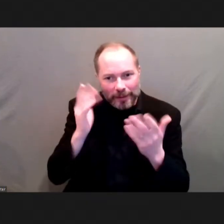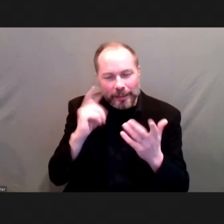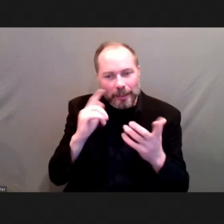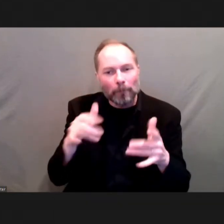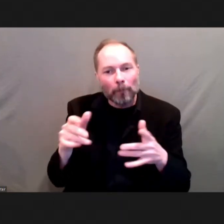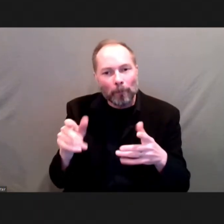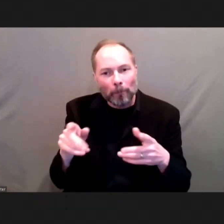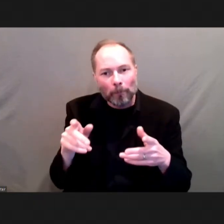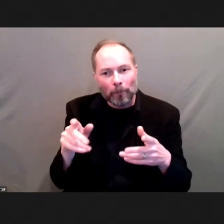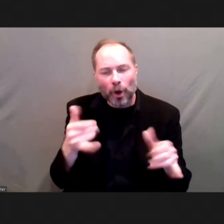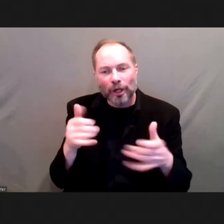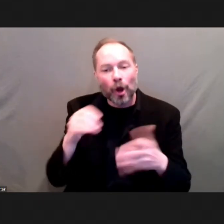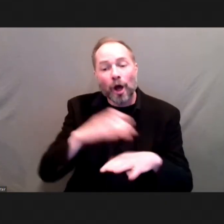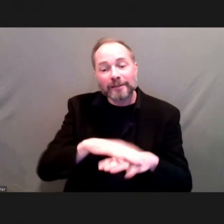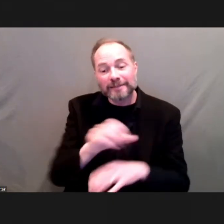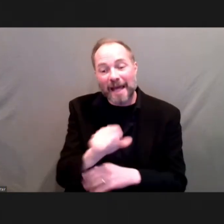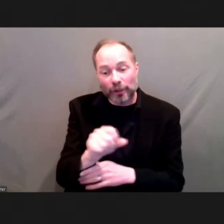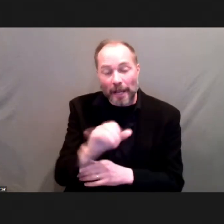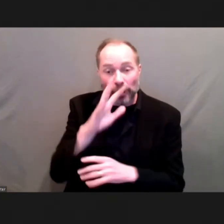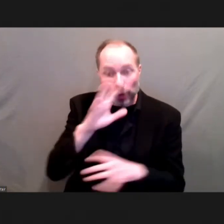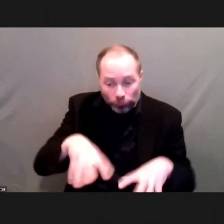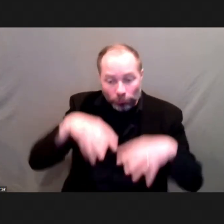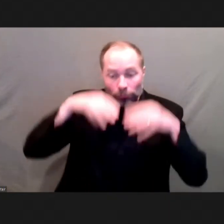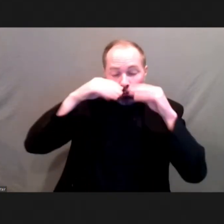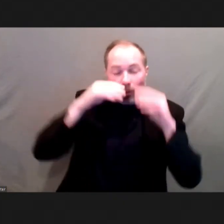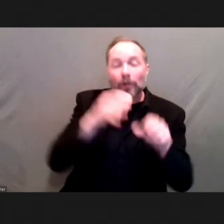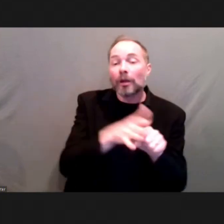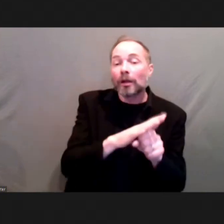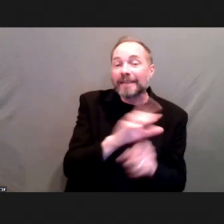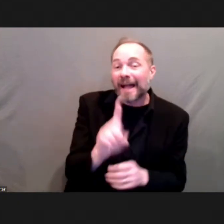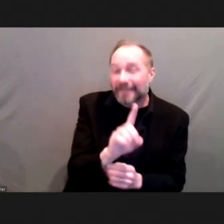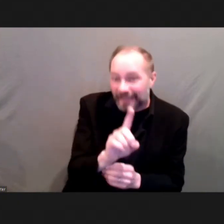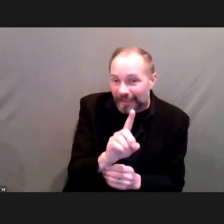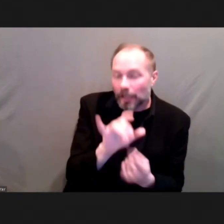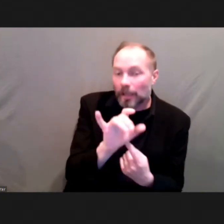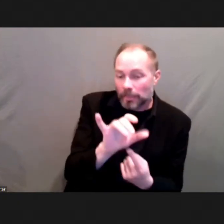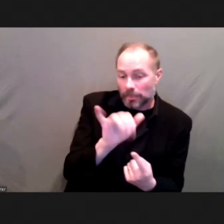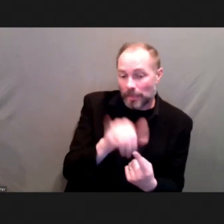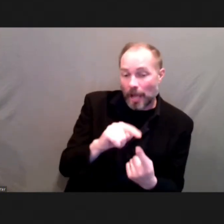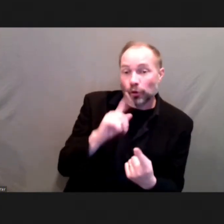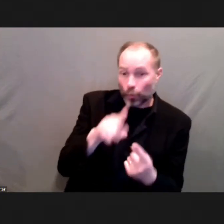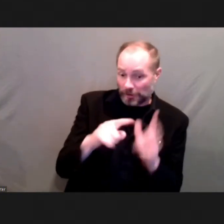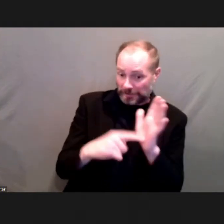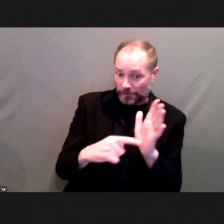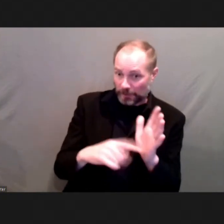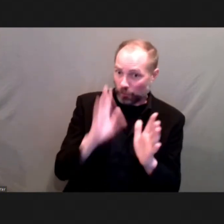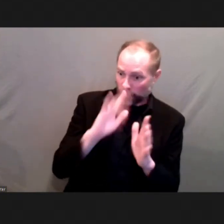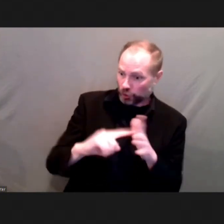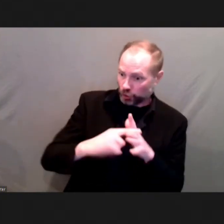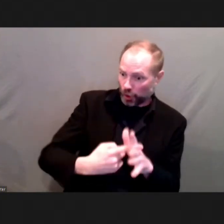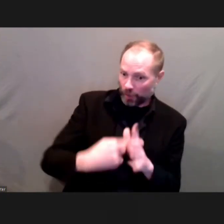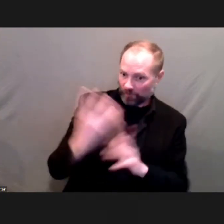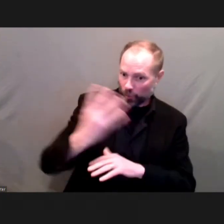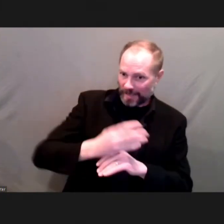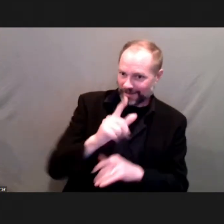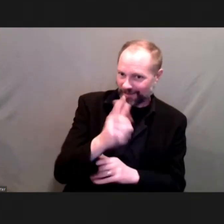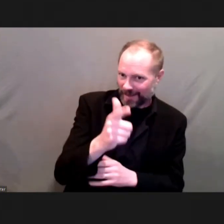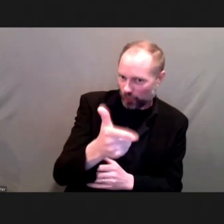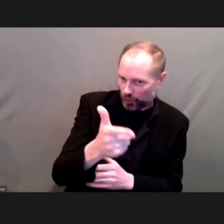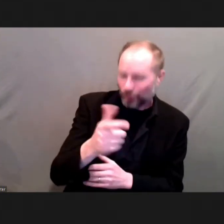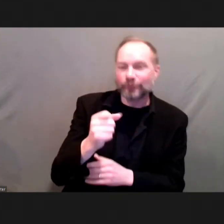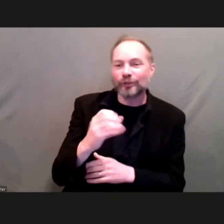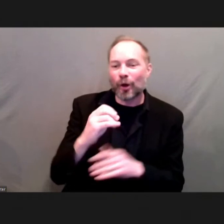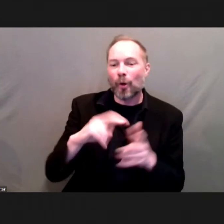and you breathed in the Delta variant. Your symptoms would start on today, actually, 4 days later. So it's a